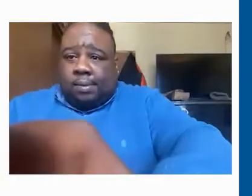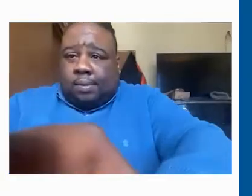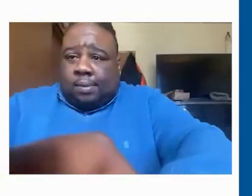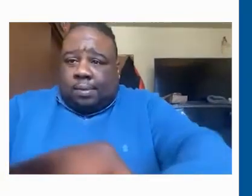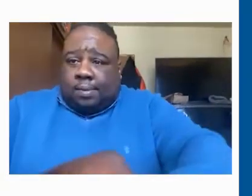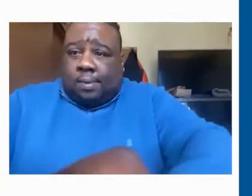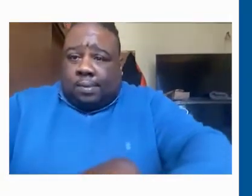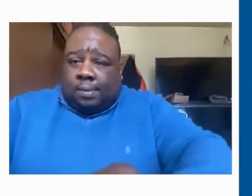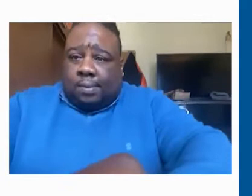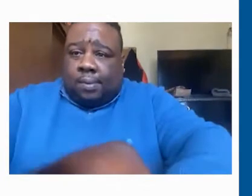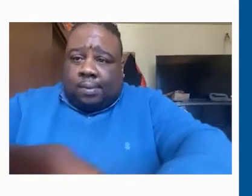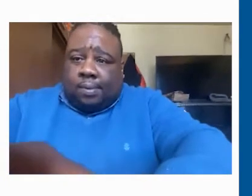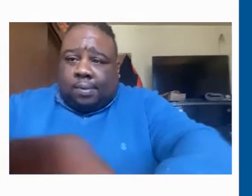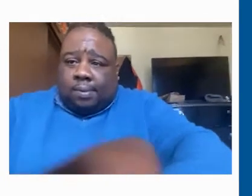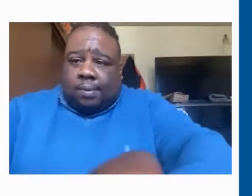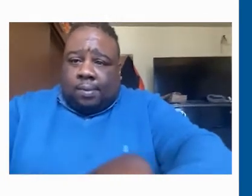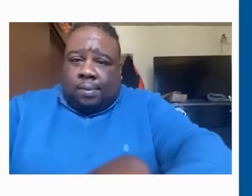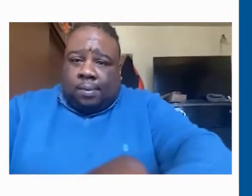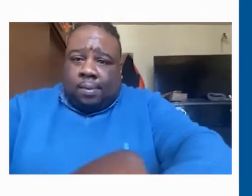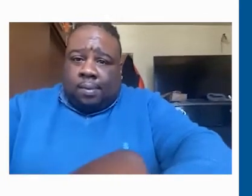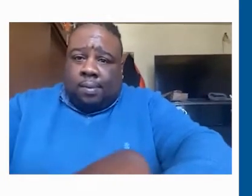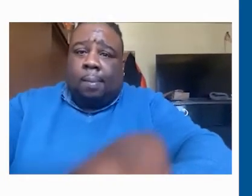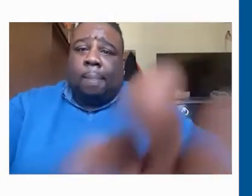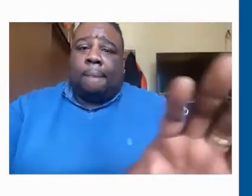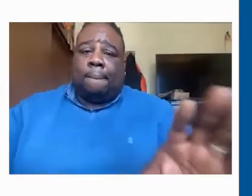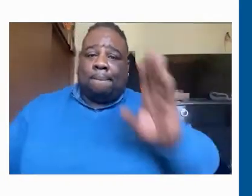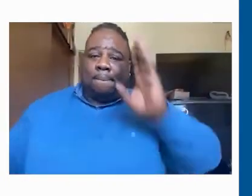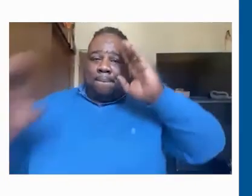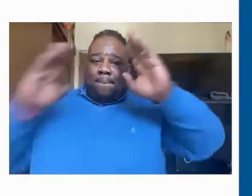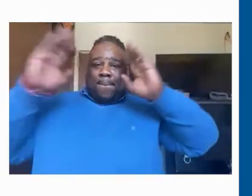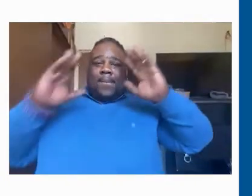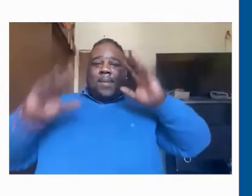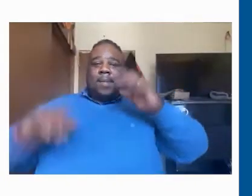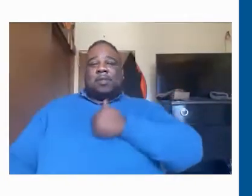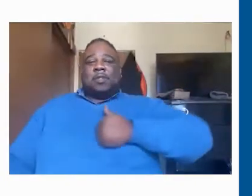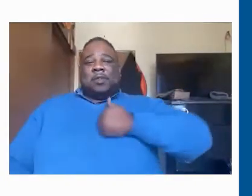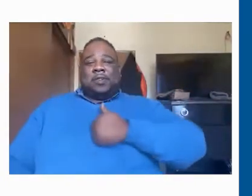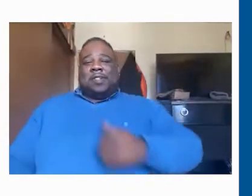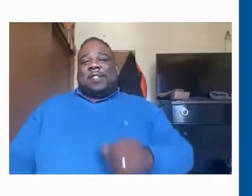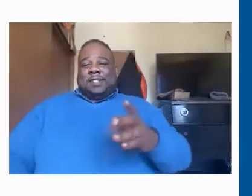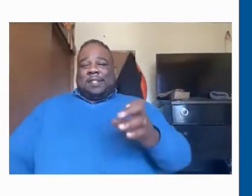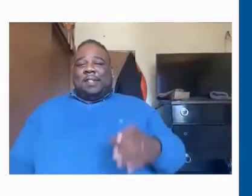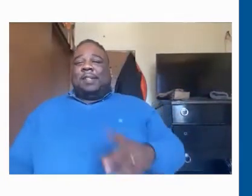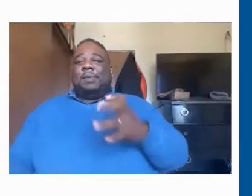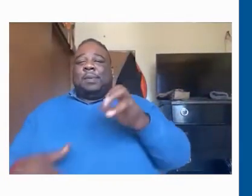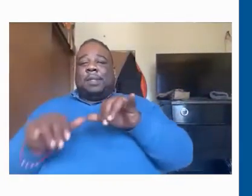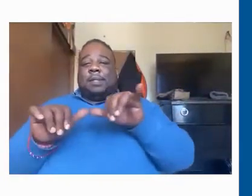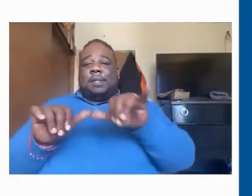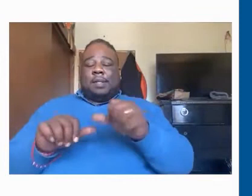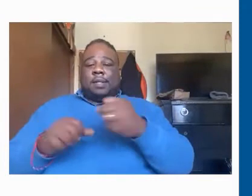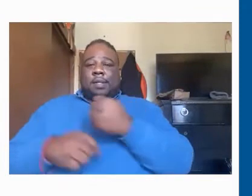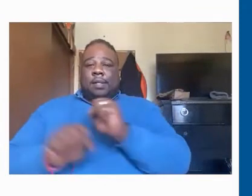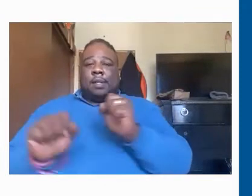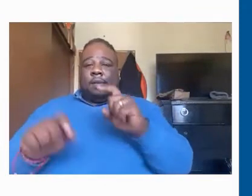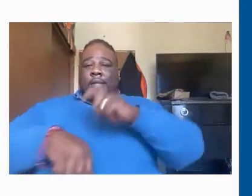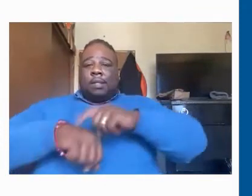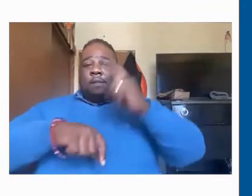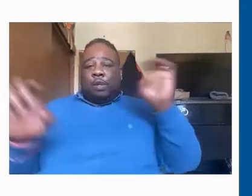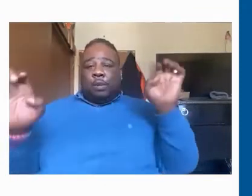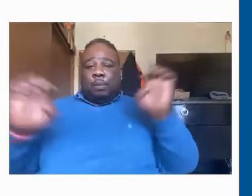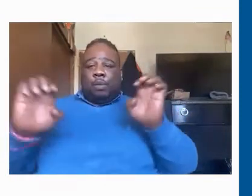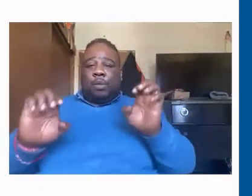still not going to separate them because we want all New Yorkers to stay safe and be welcome at time of emergency. So we're not going to ask for